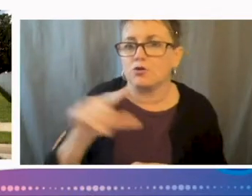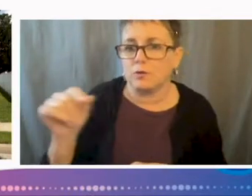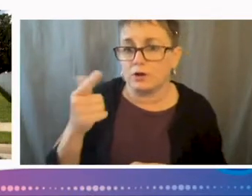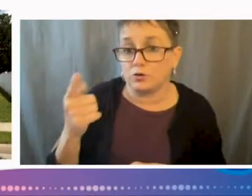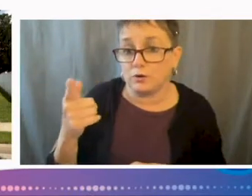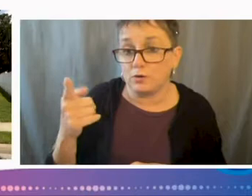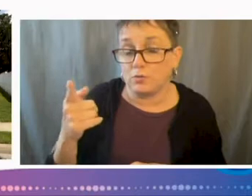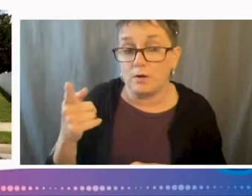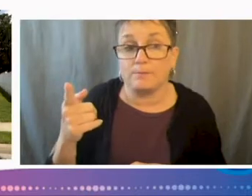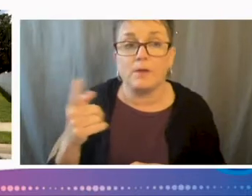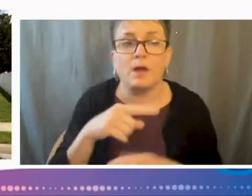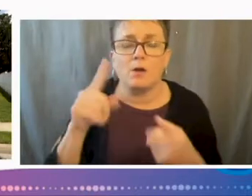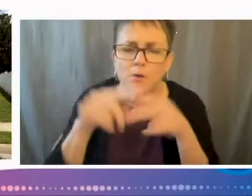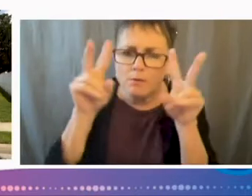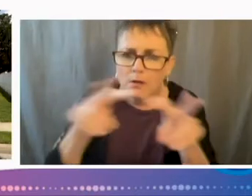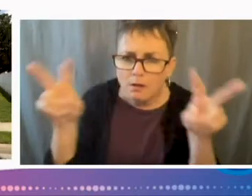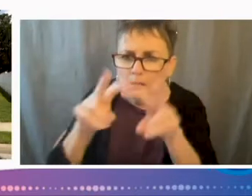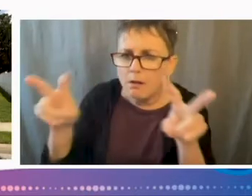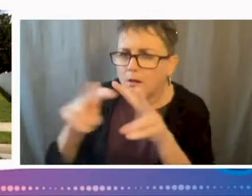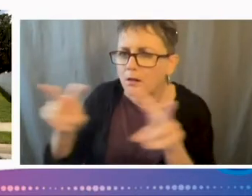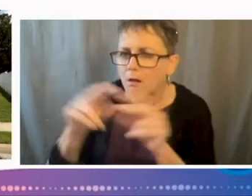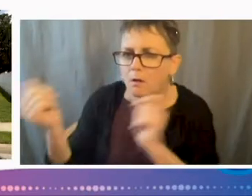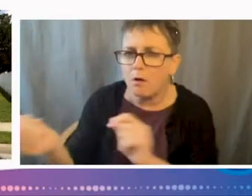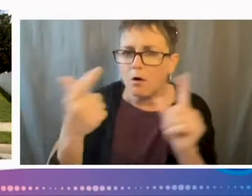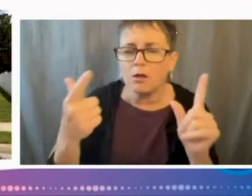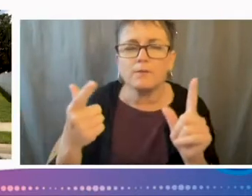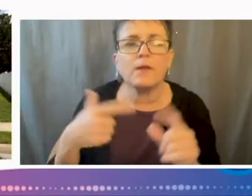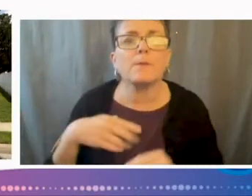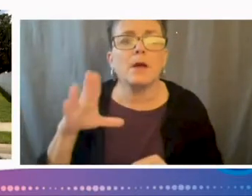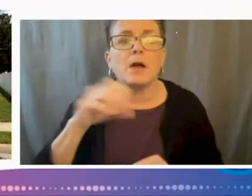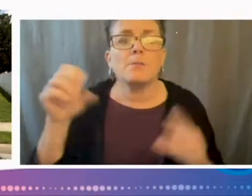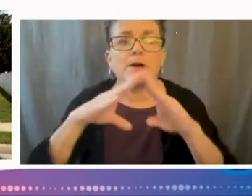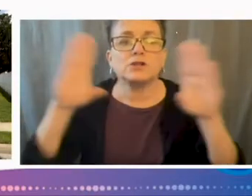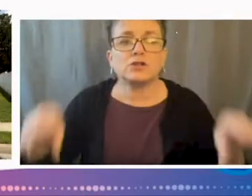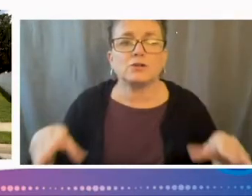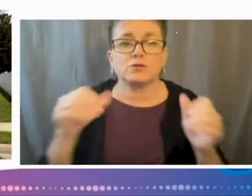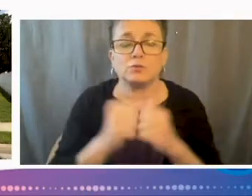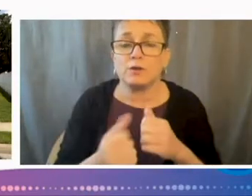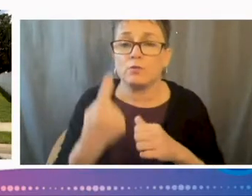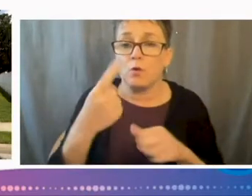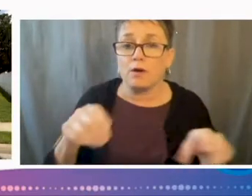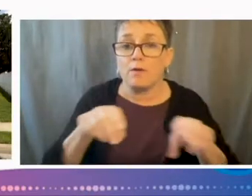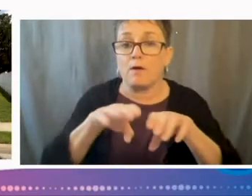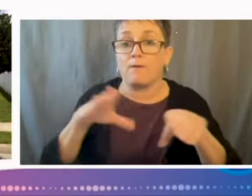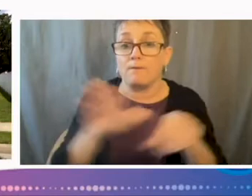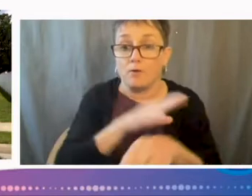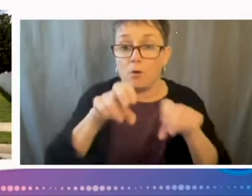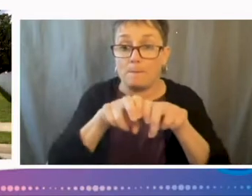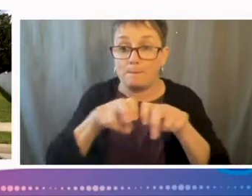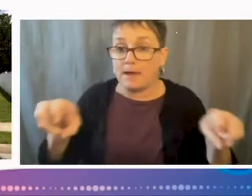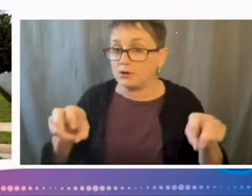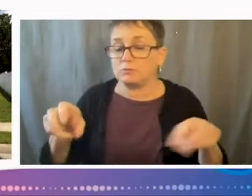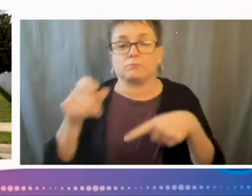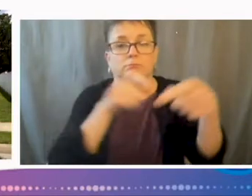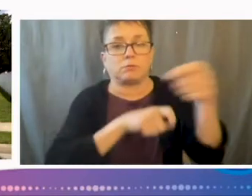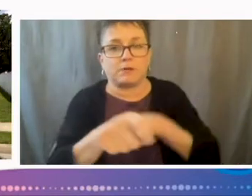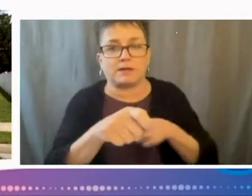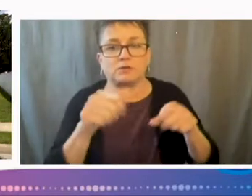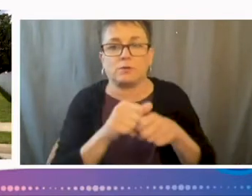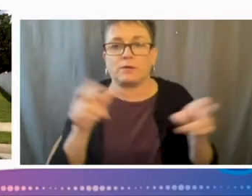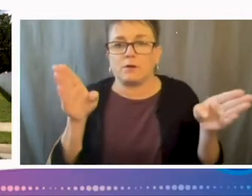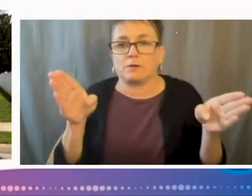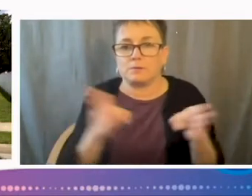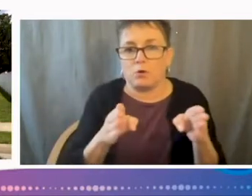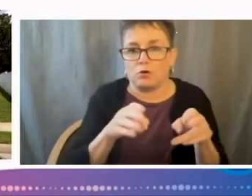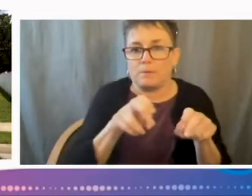of this assessment, bus shelters that feature a full bench are being replaced with a smaller bench, creating an accessible space within the